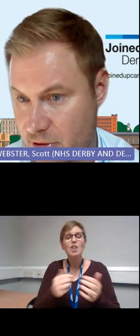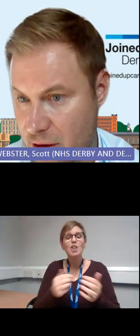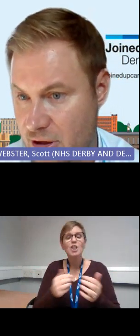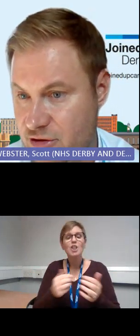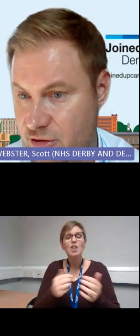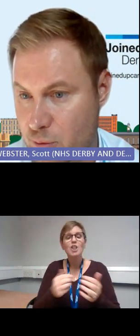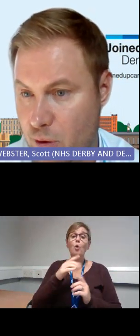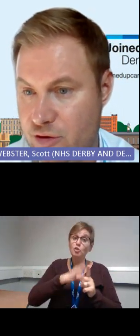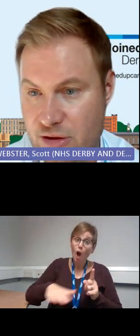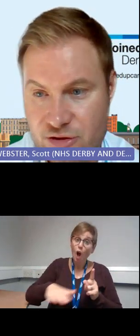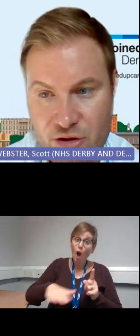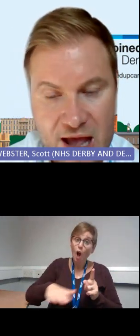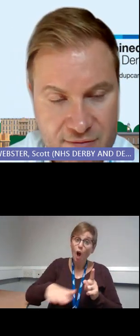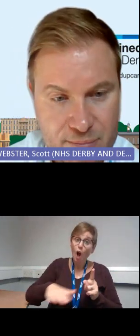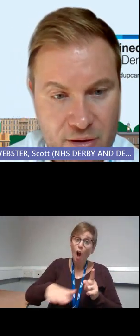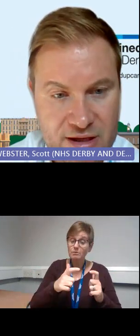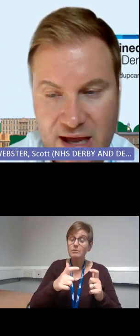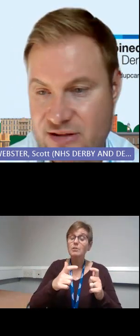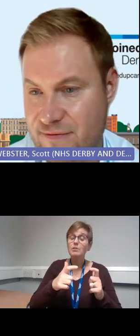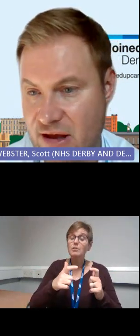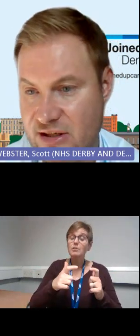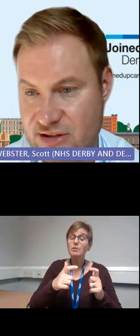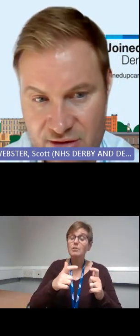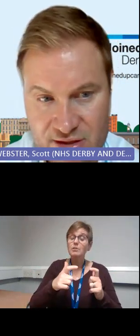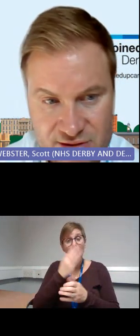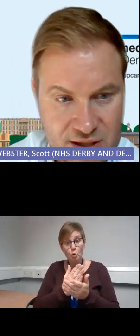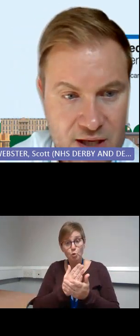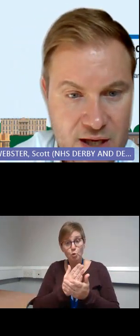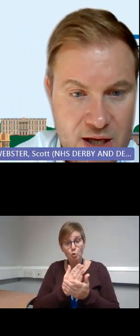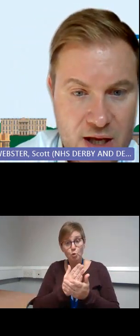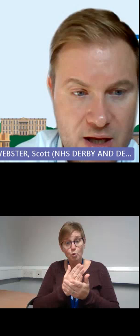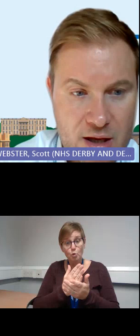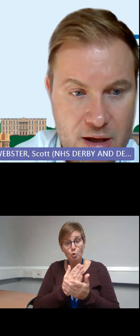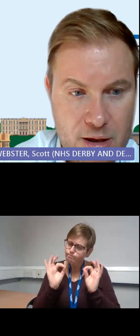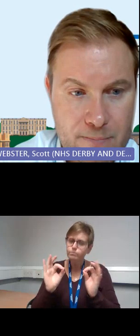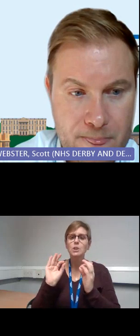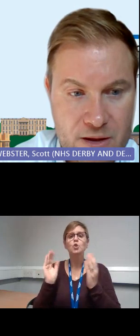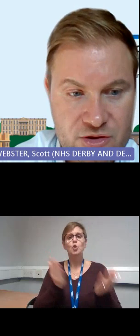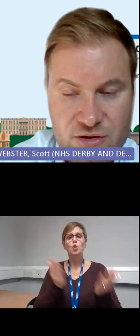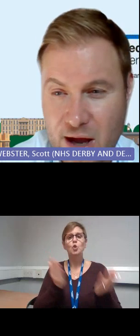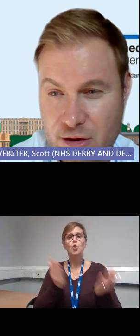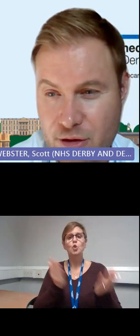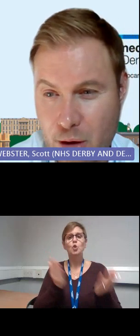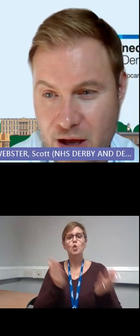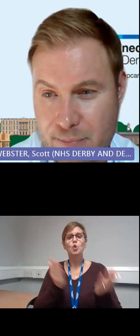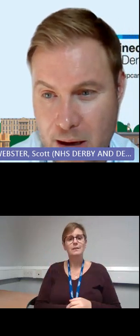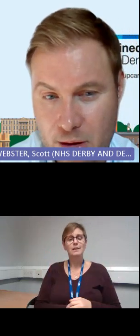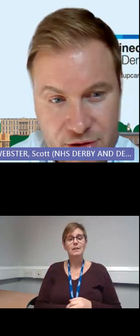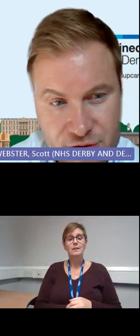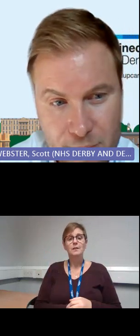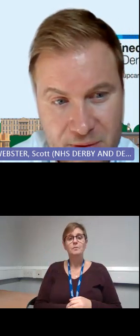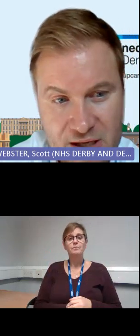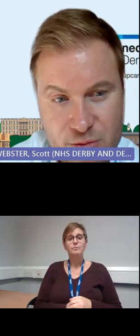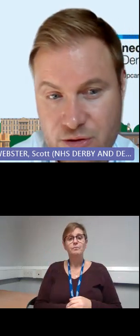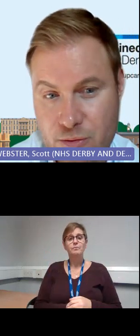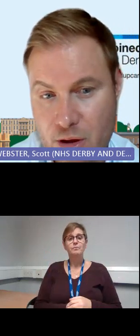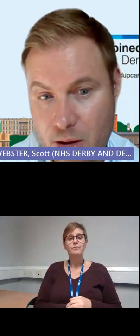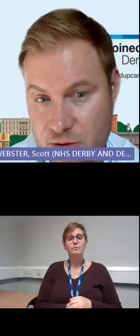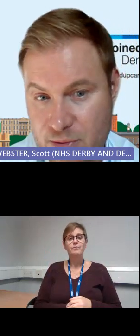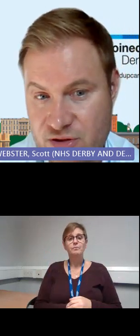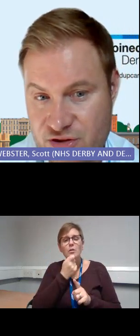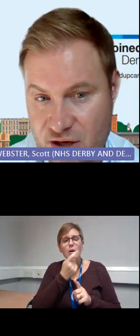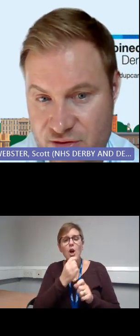Derbyshire residents, we want to ensure that everybody gets a fair service. Just a final note there about Glossop is